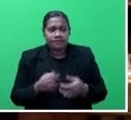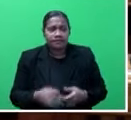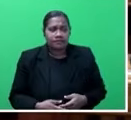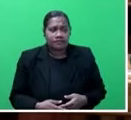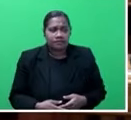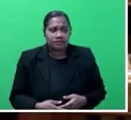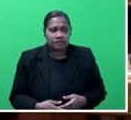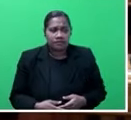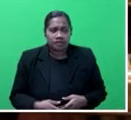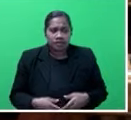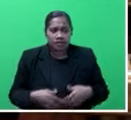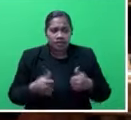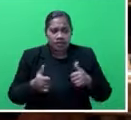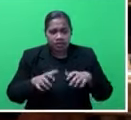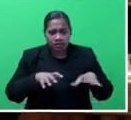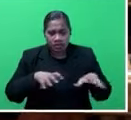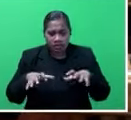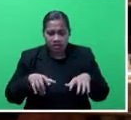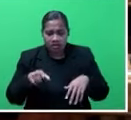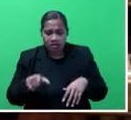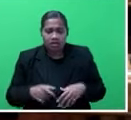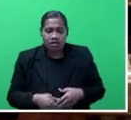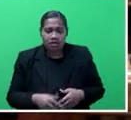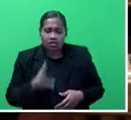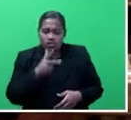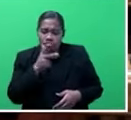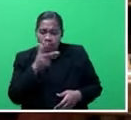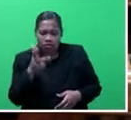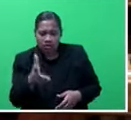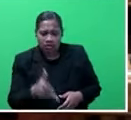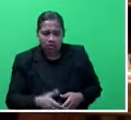exercise. This is a crude joke on our country.